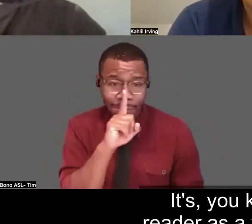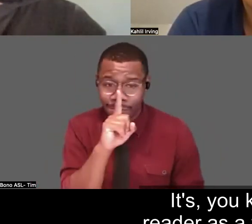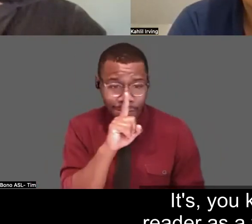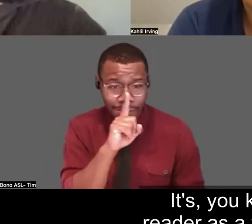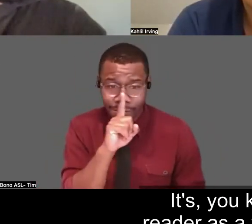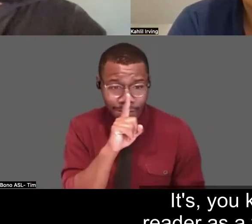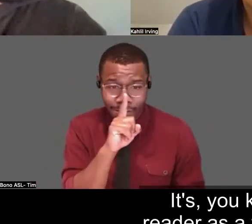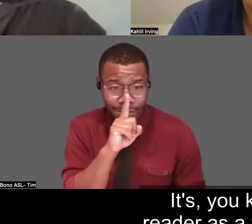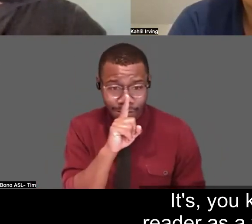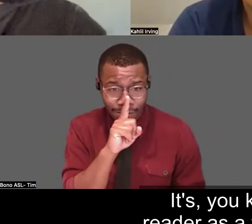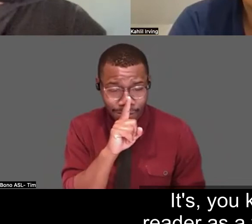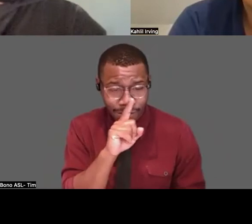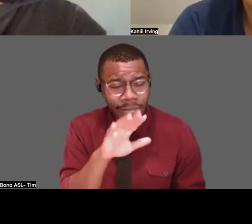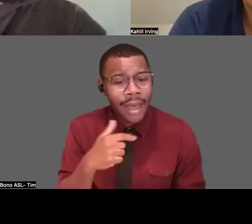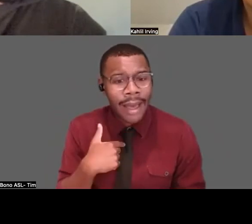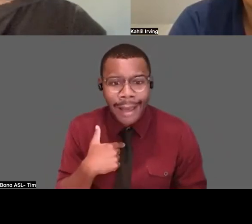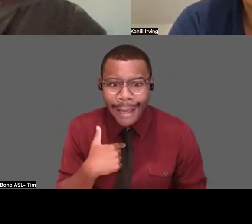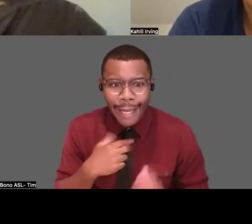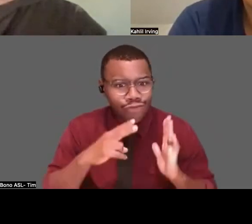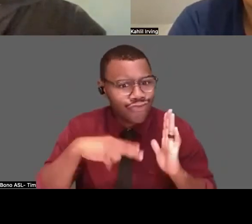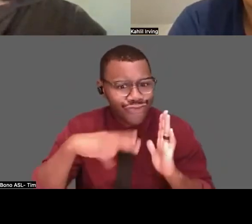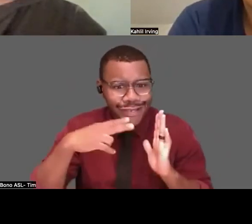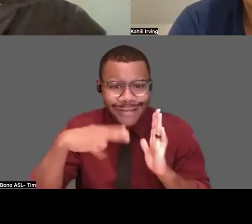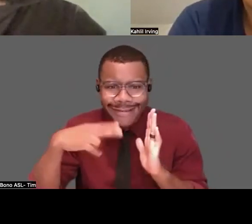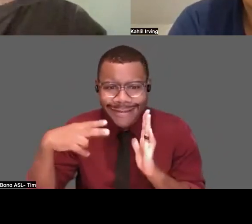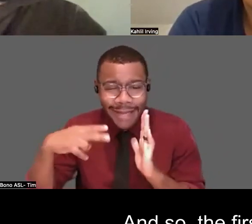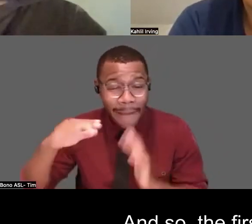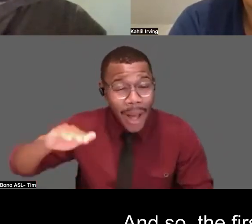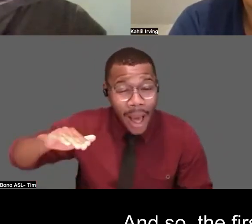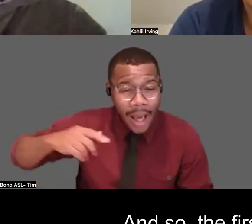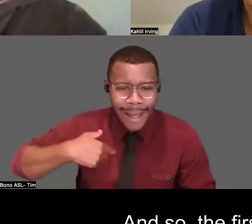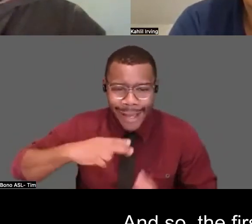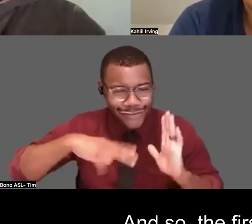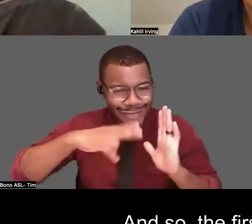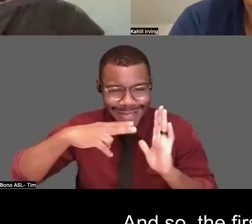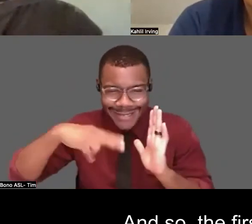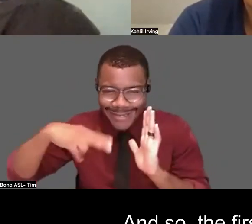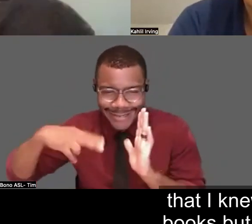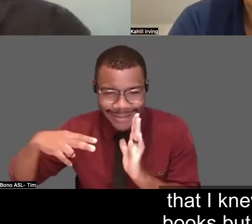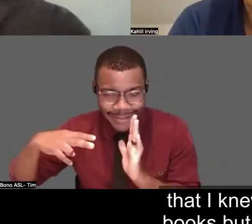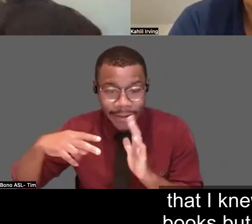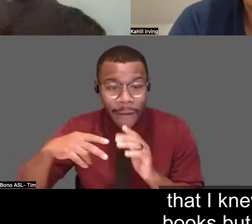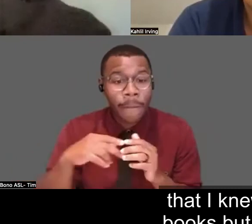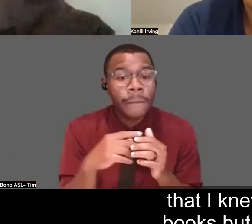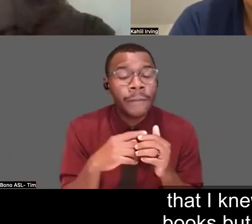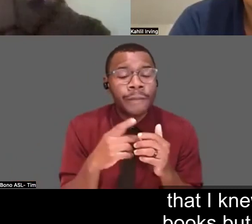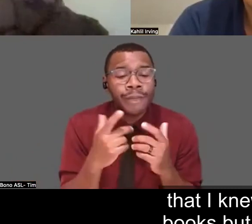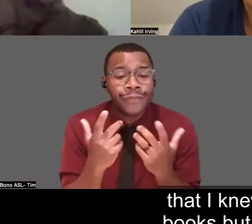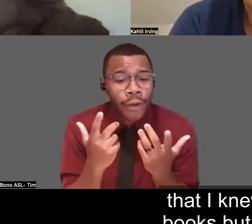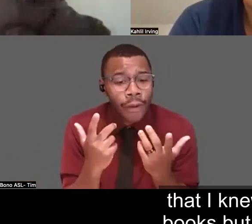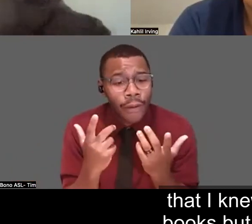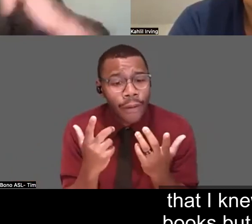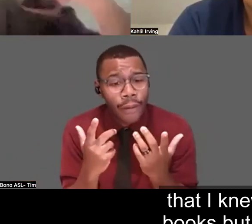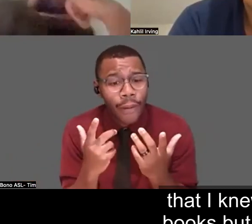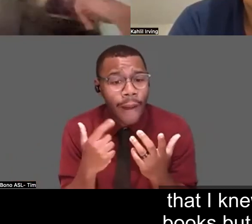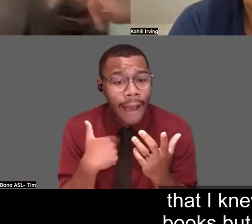you know, I was a reader as a very small child. And so the first sort of art things that I knew about were